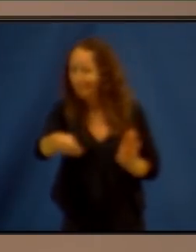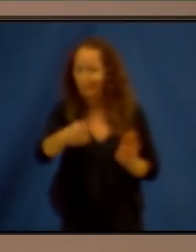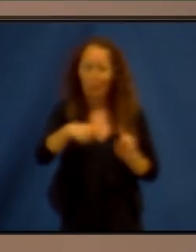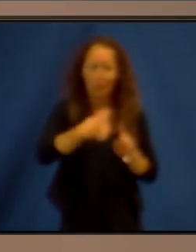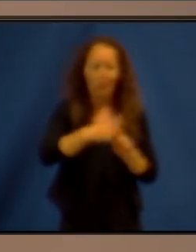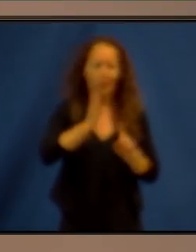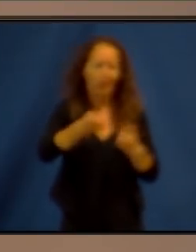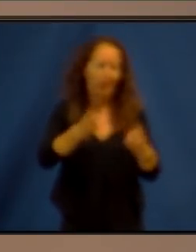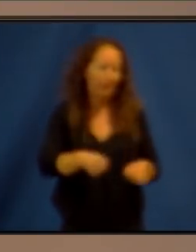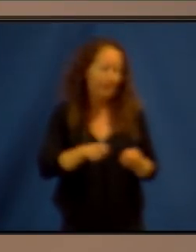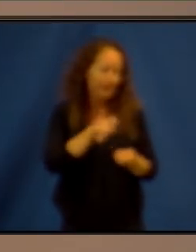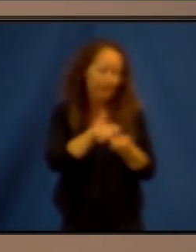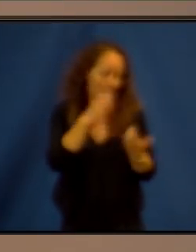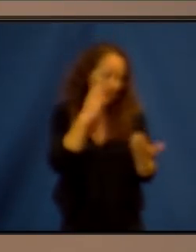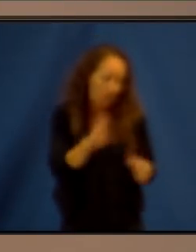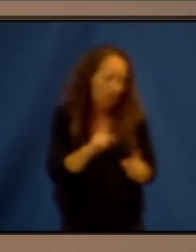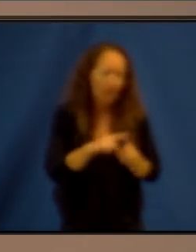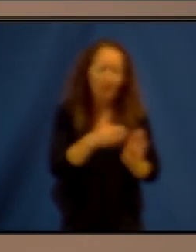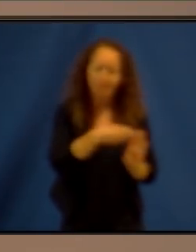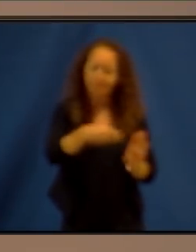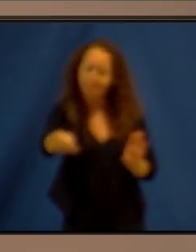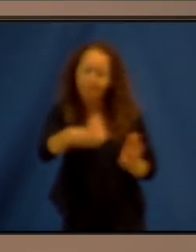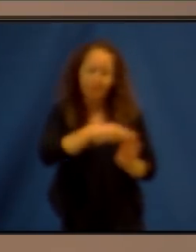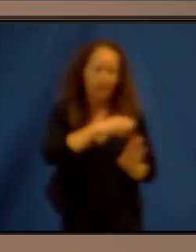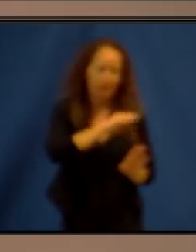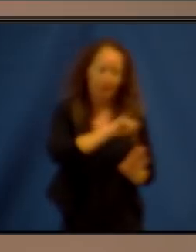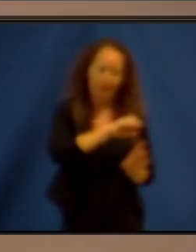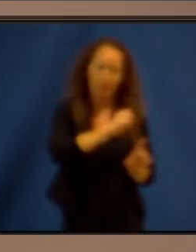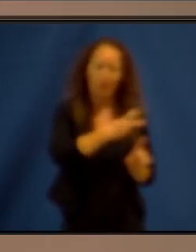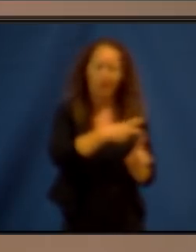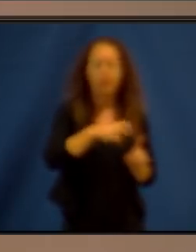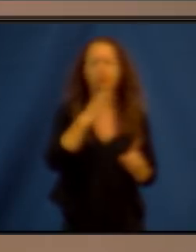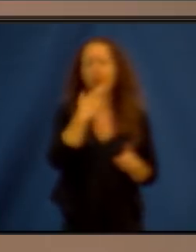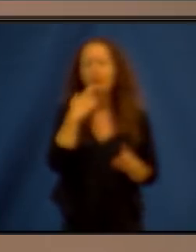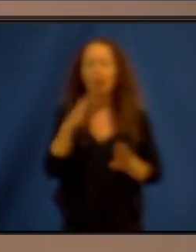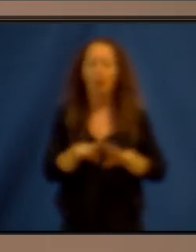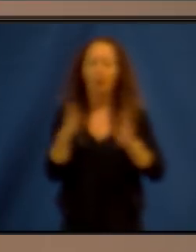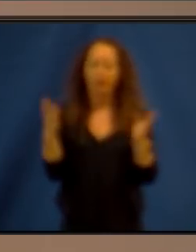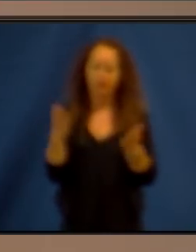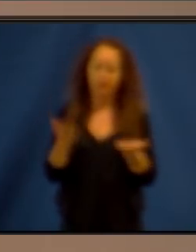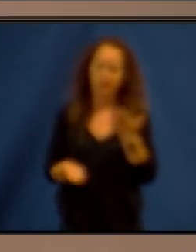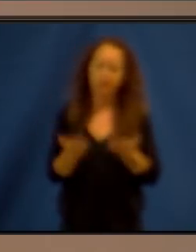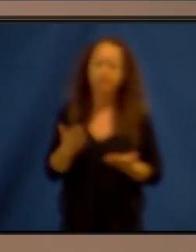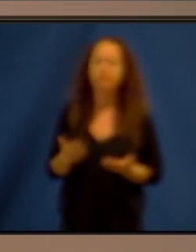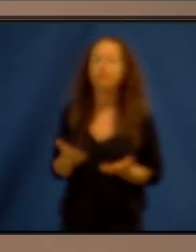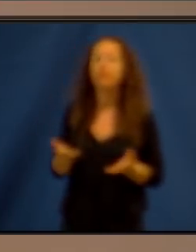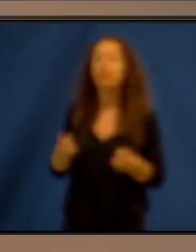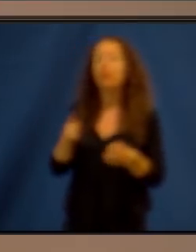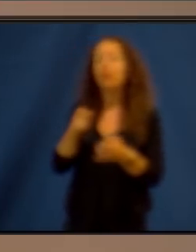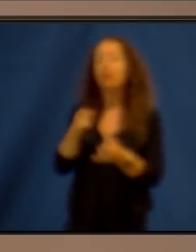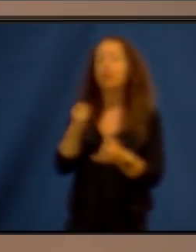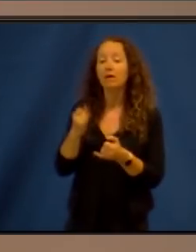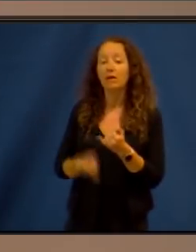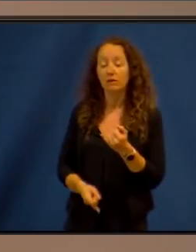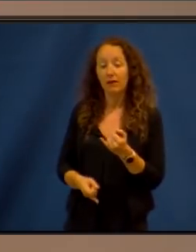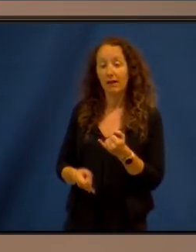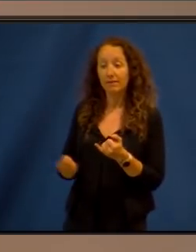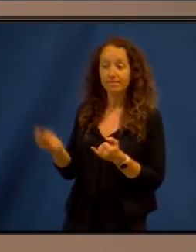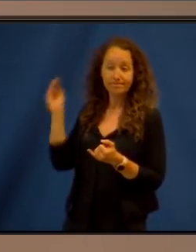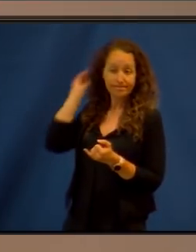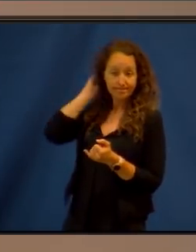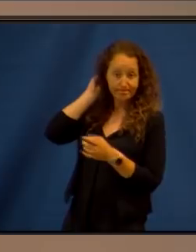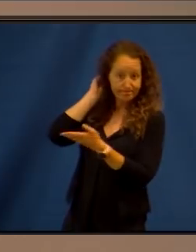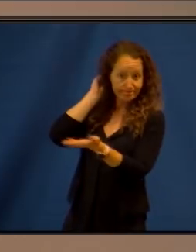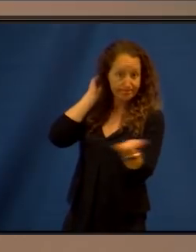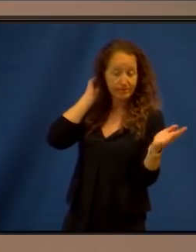limitations. And lastly, something that everybody needs to keep in mind, when the governor was pressed, he made it